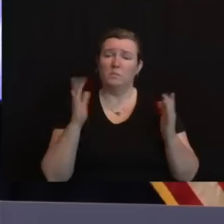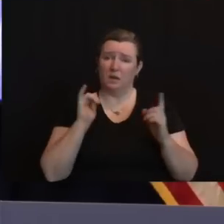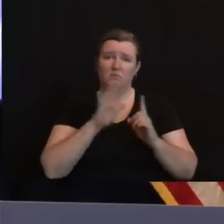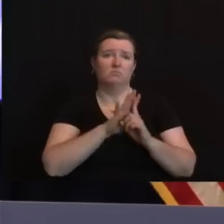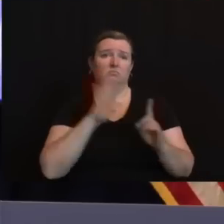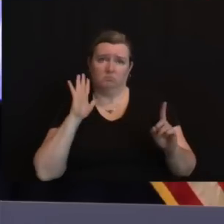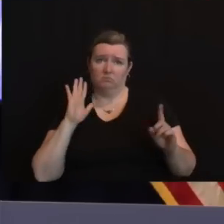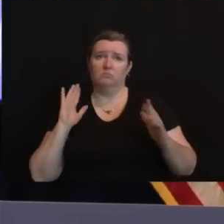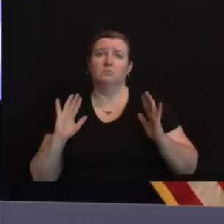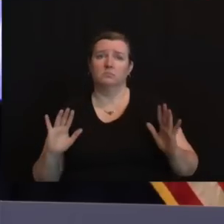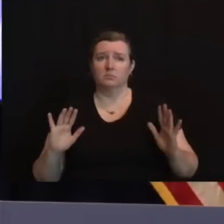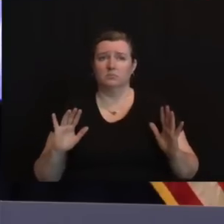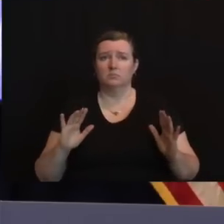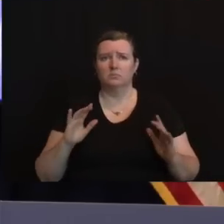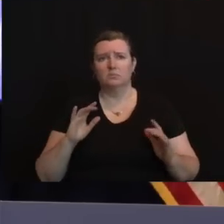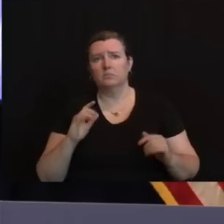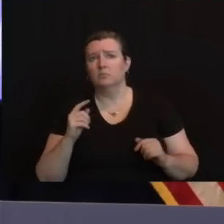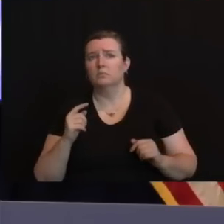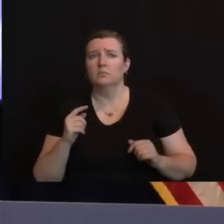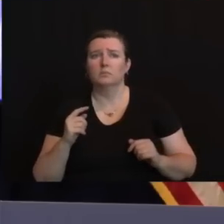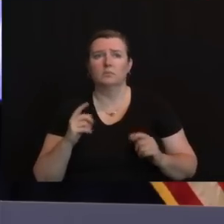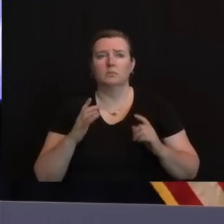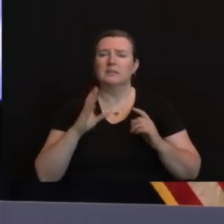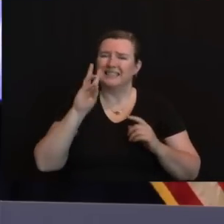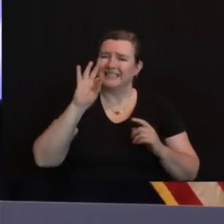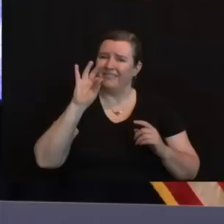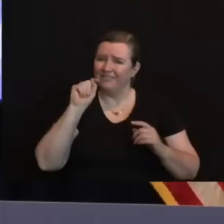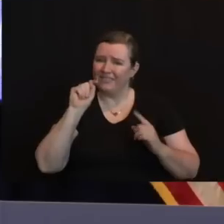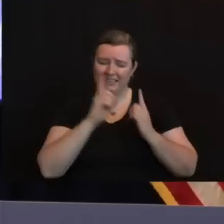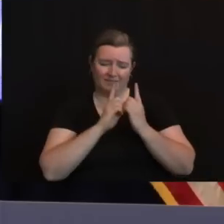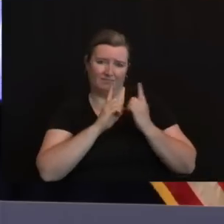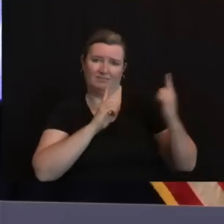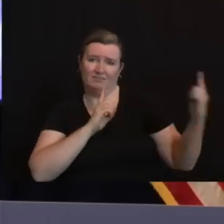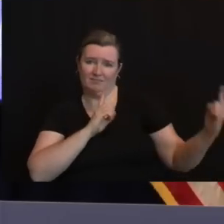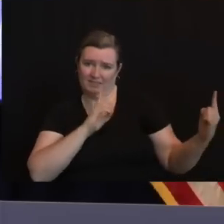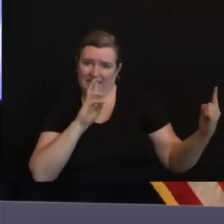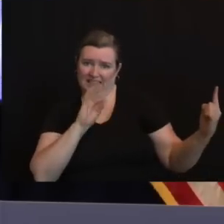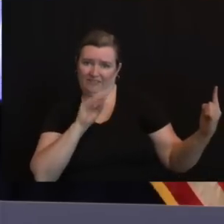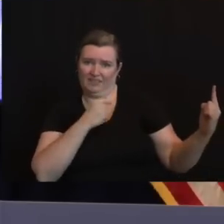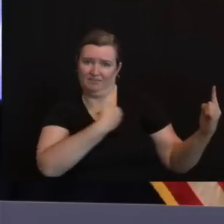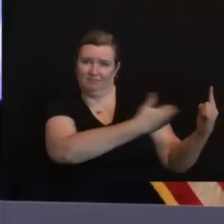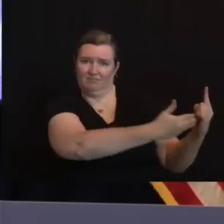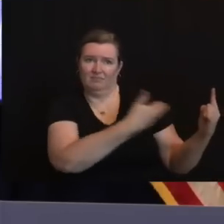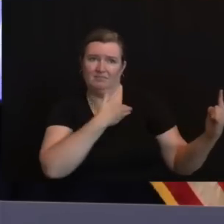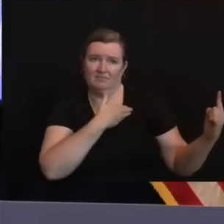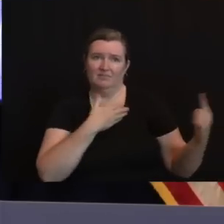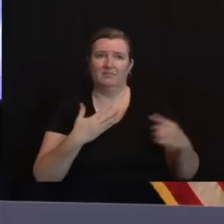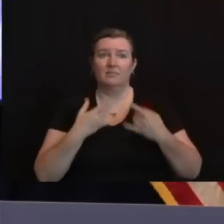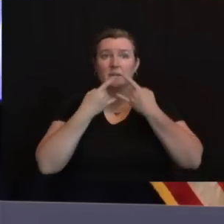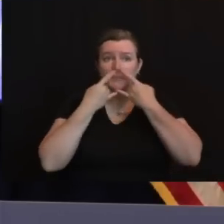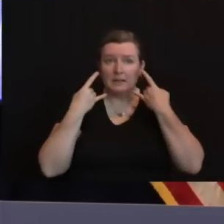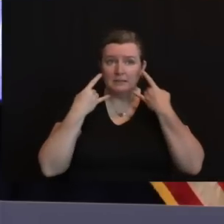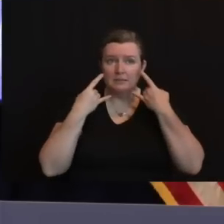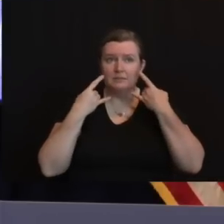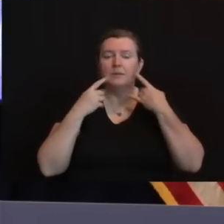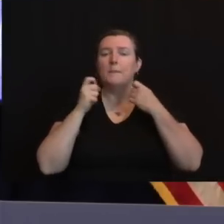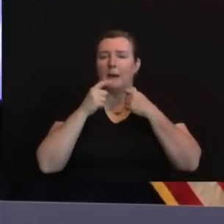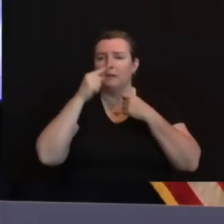minimum 6 feet from others. Please wear a face covering that covers your nose and your